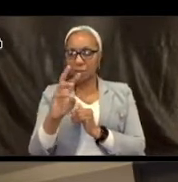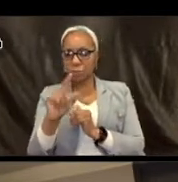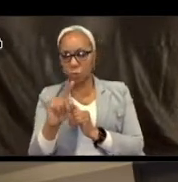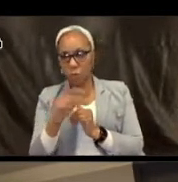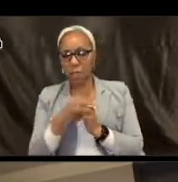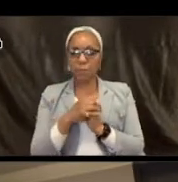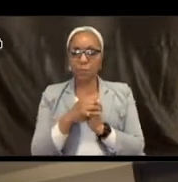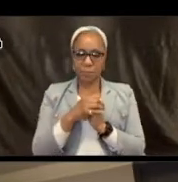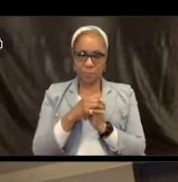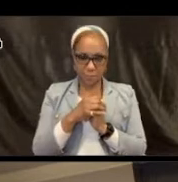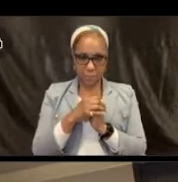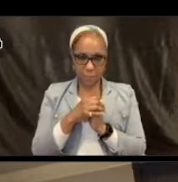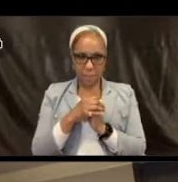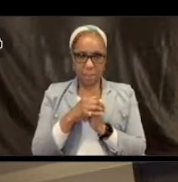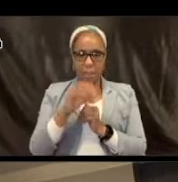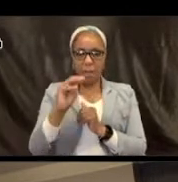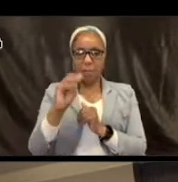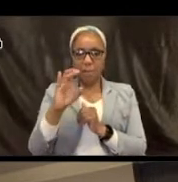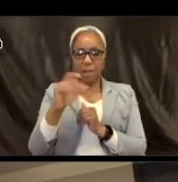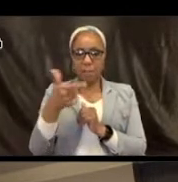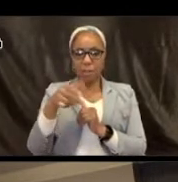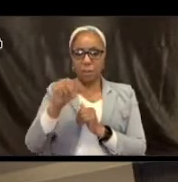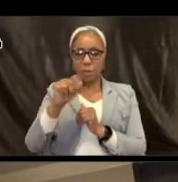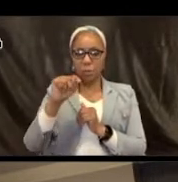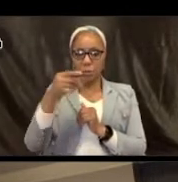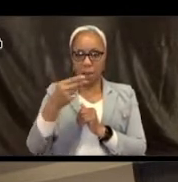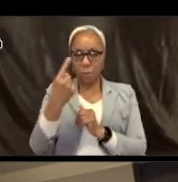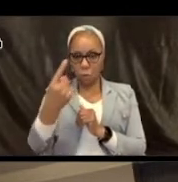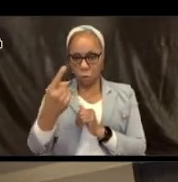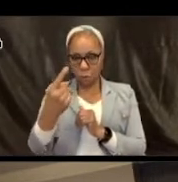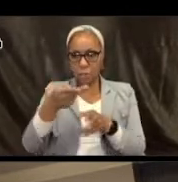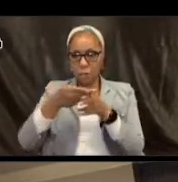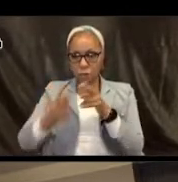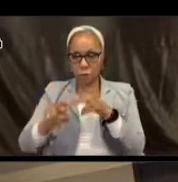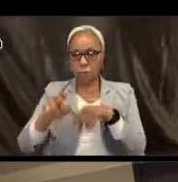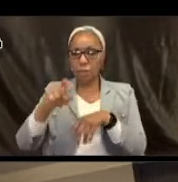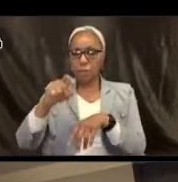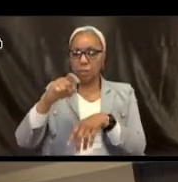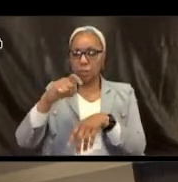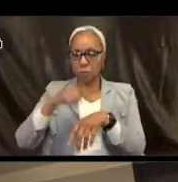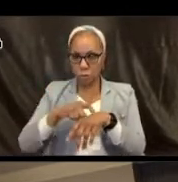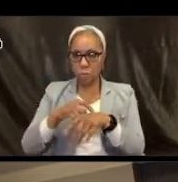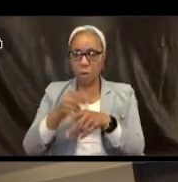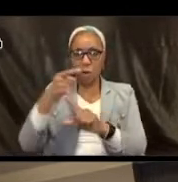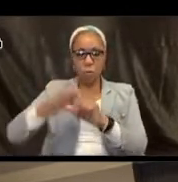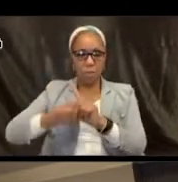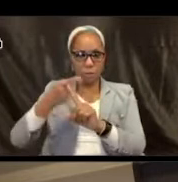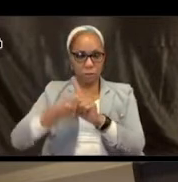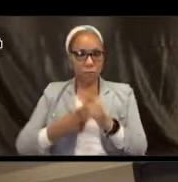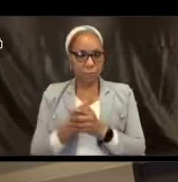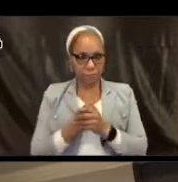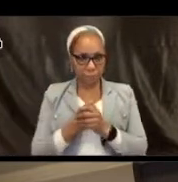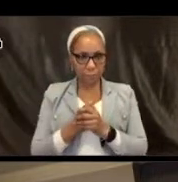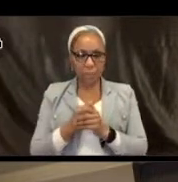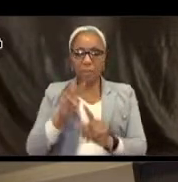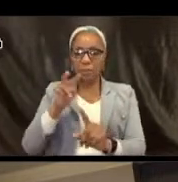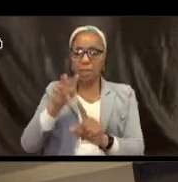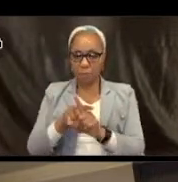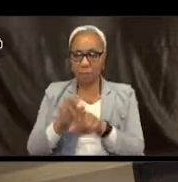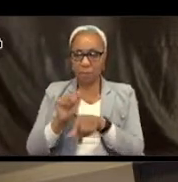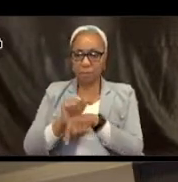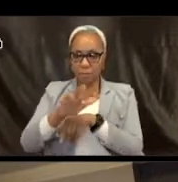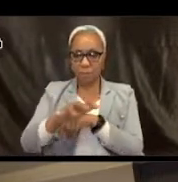Z9761, McGrath 1, short-term rental, PCD, 407 North Van Buren Street. The applicant